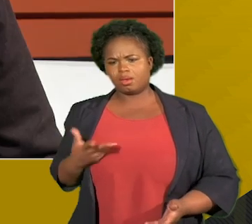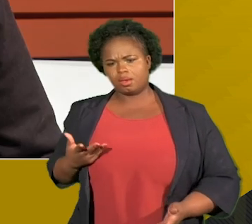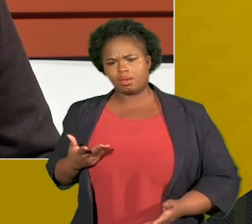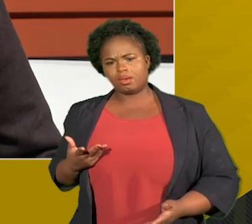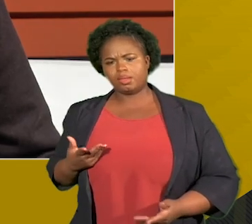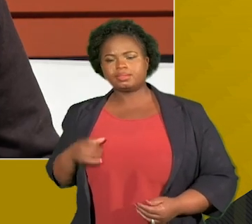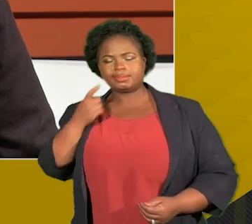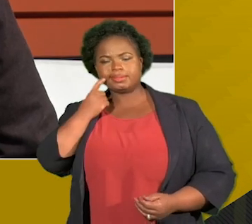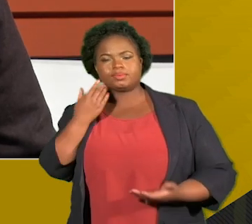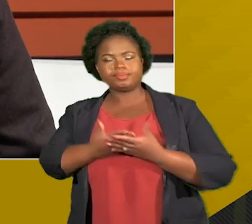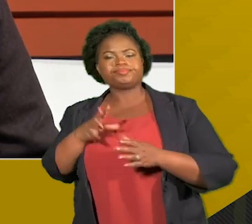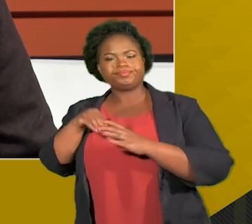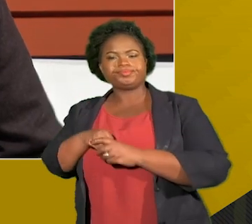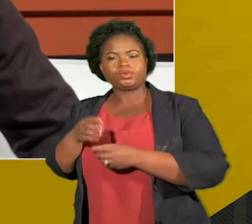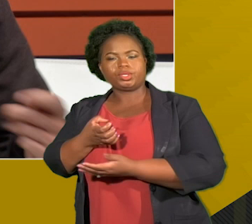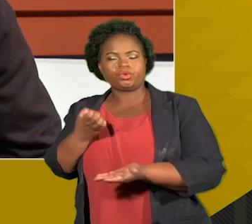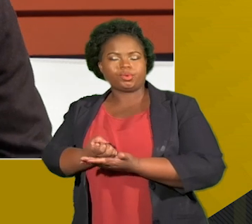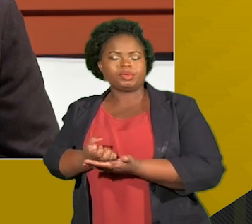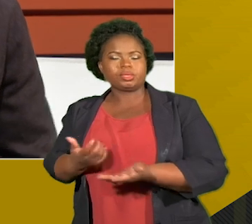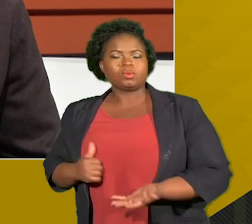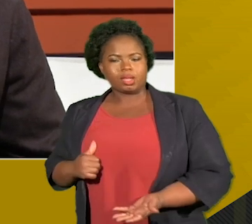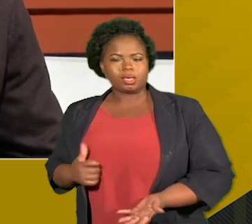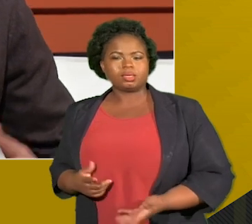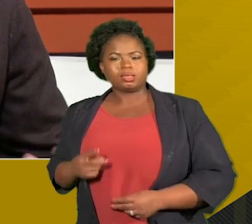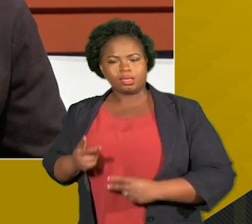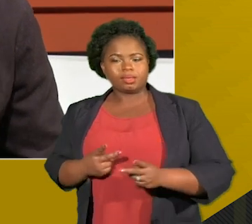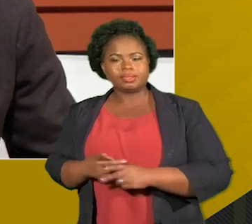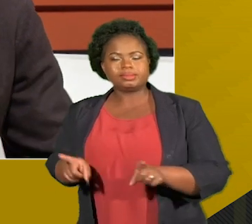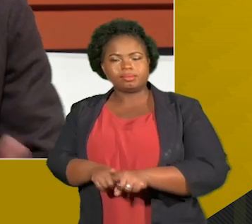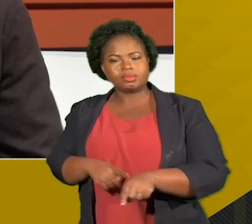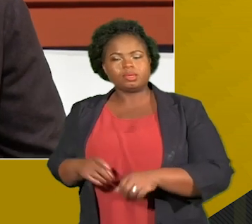to engage in the business and economics of art while also maintaining